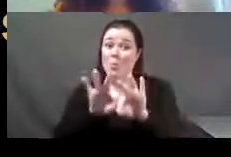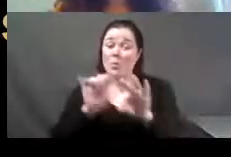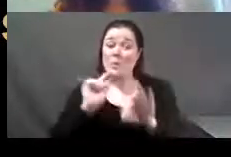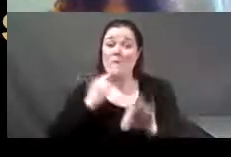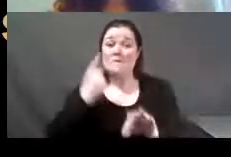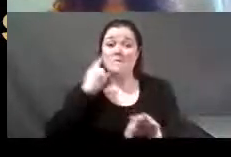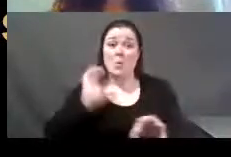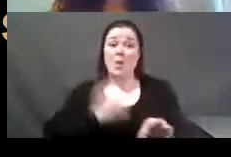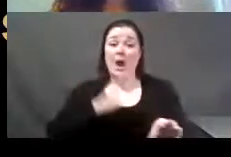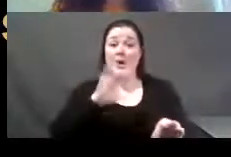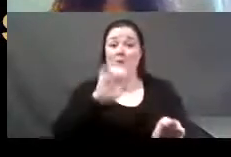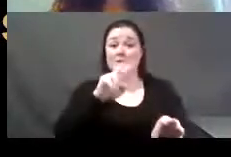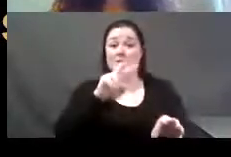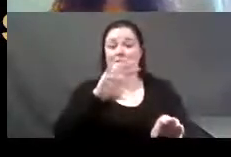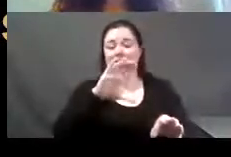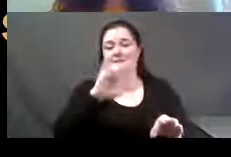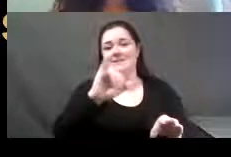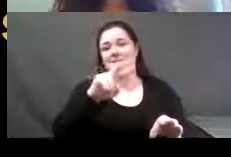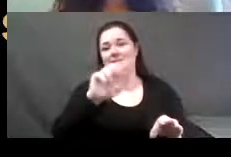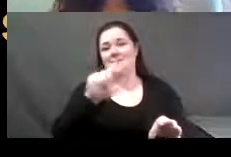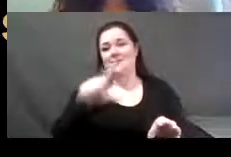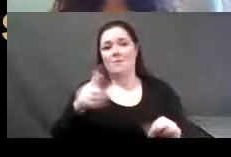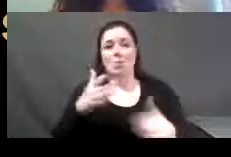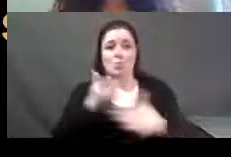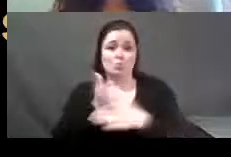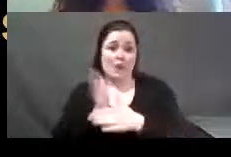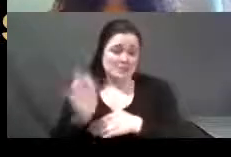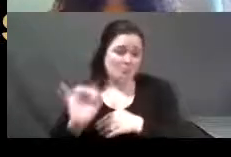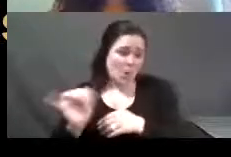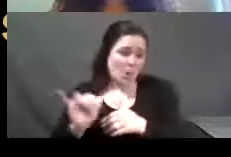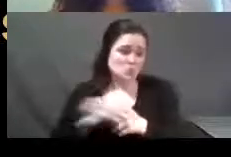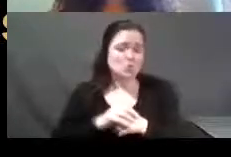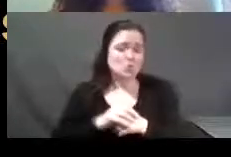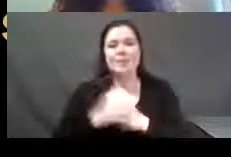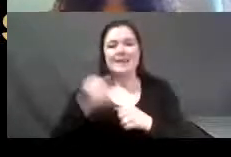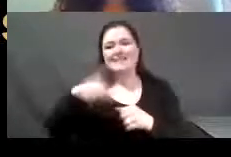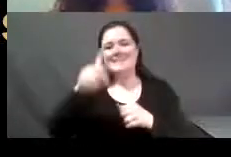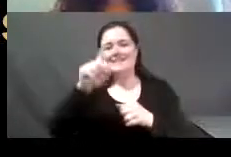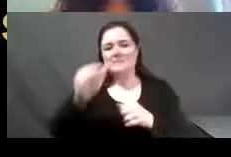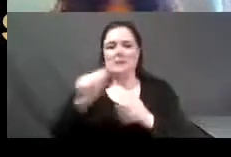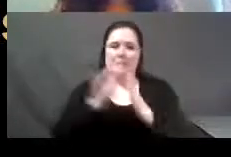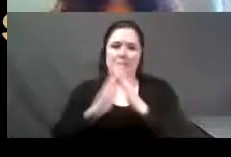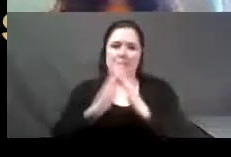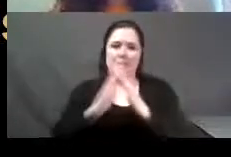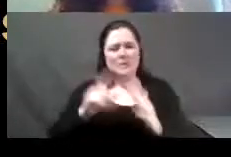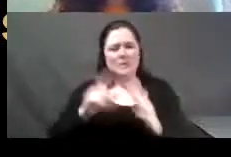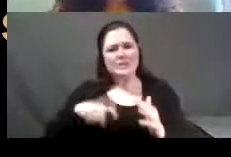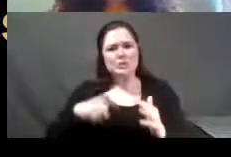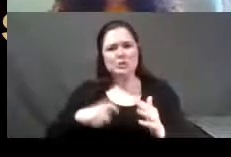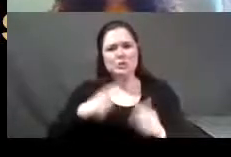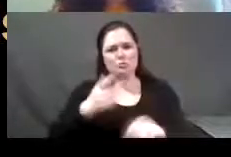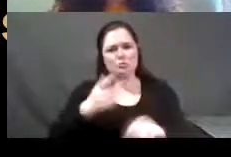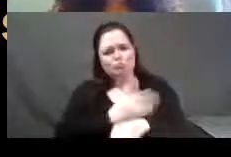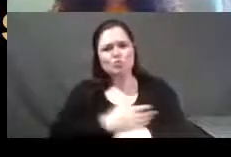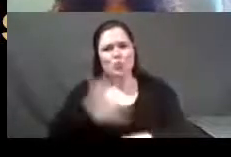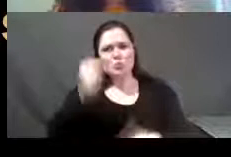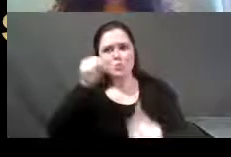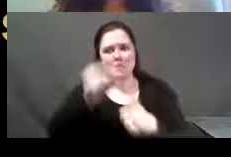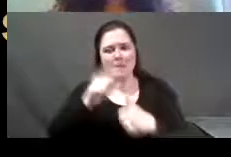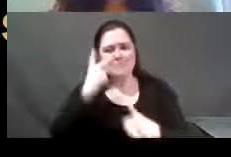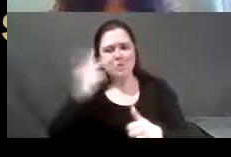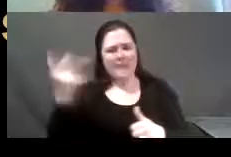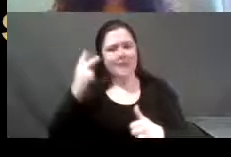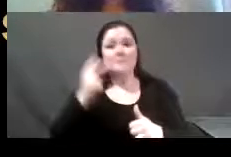as well in the disability community so that we can restore that memory. And I also like to bring up these two